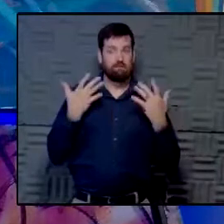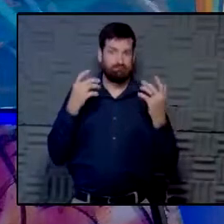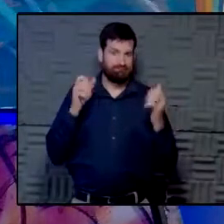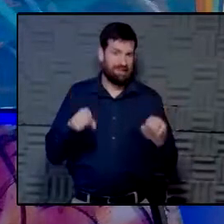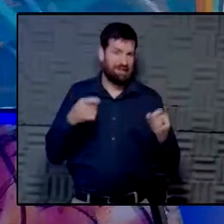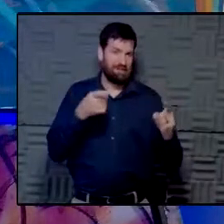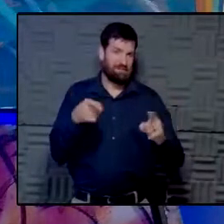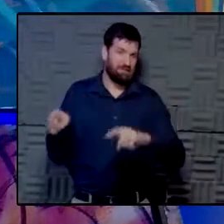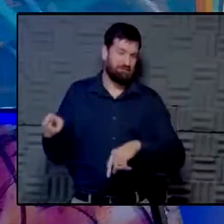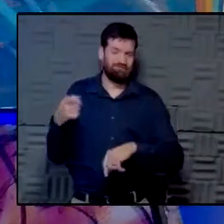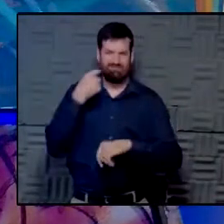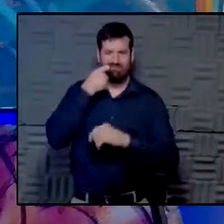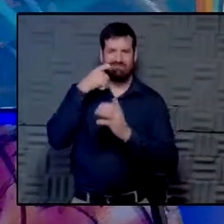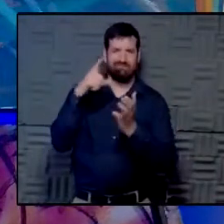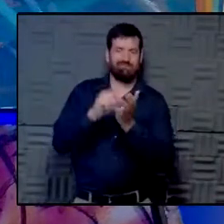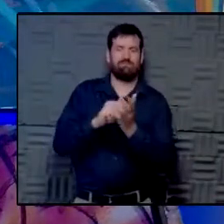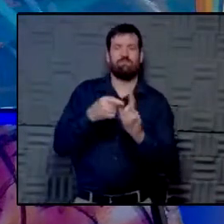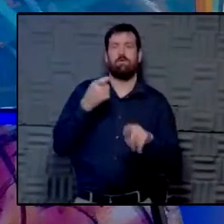publication in